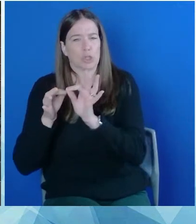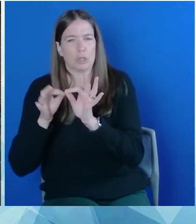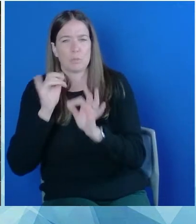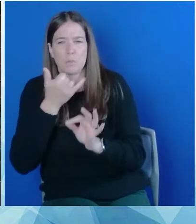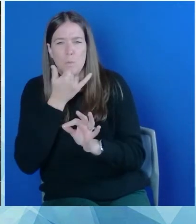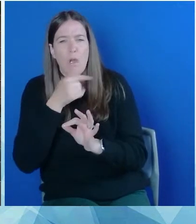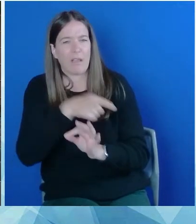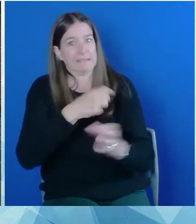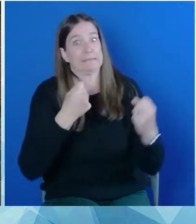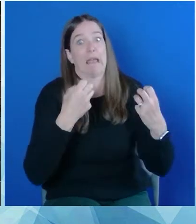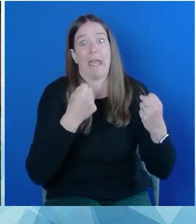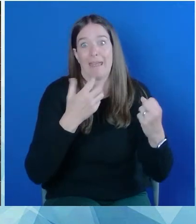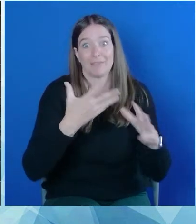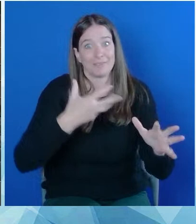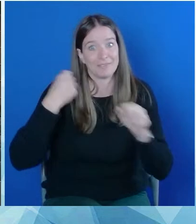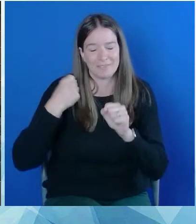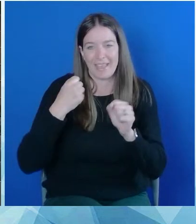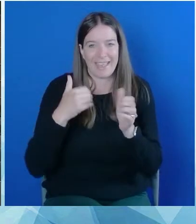clearly.